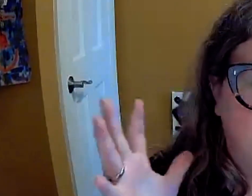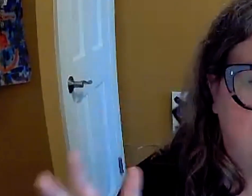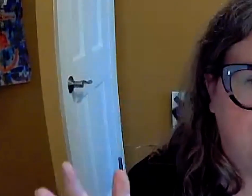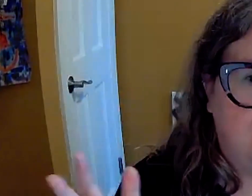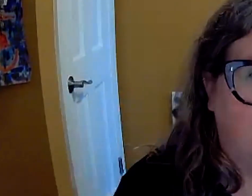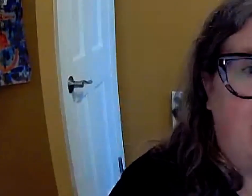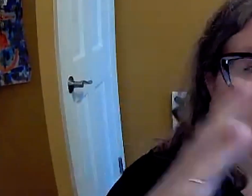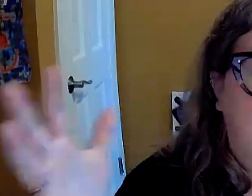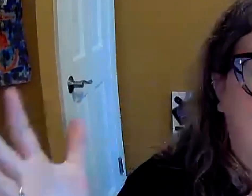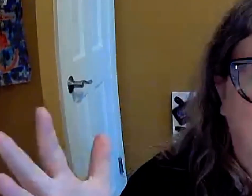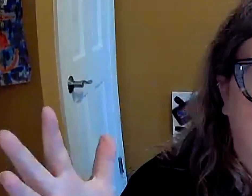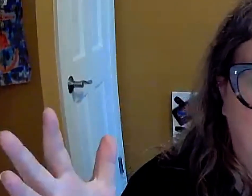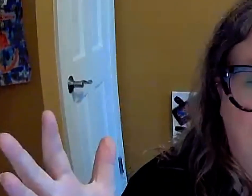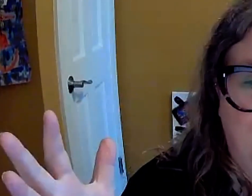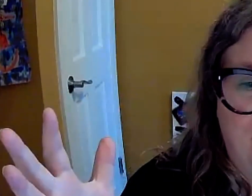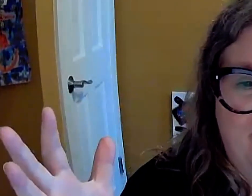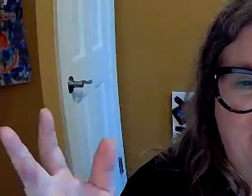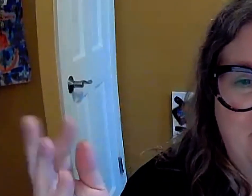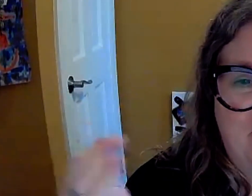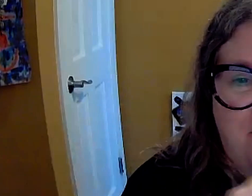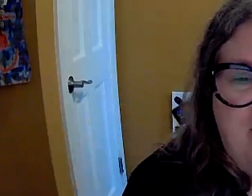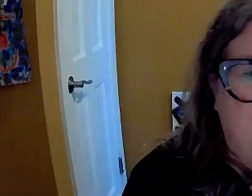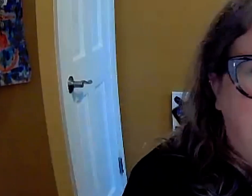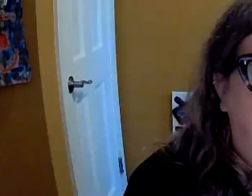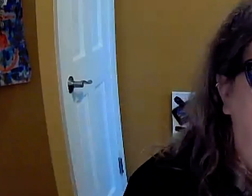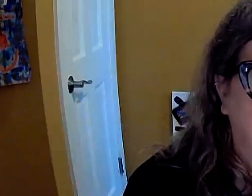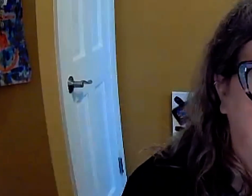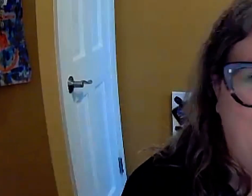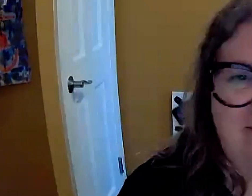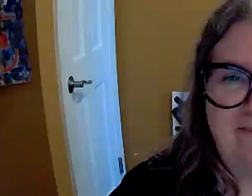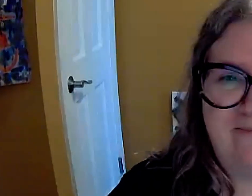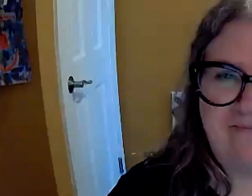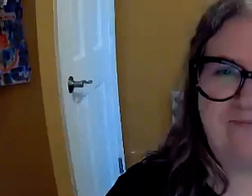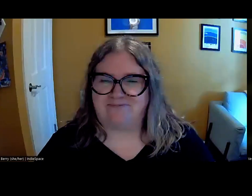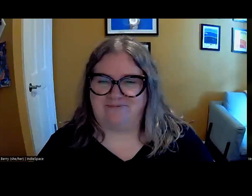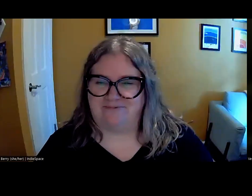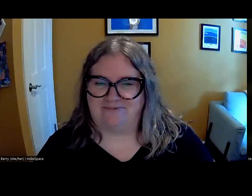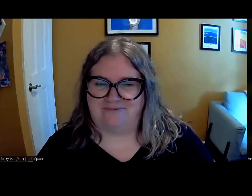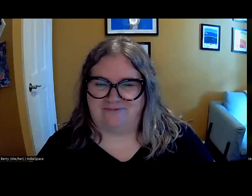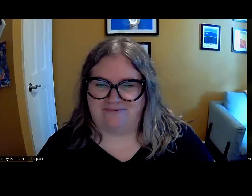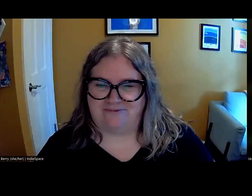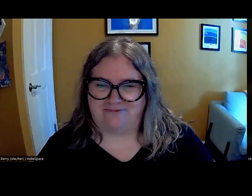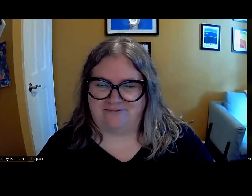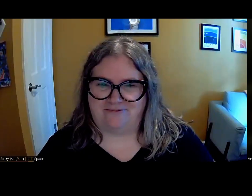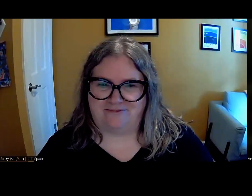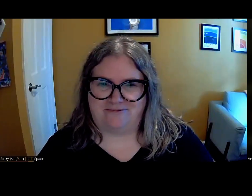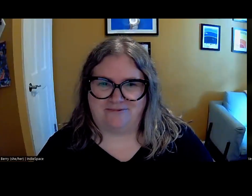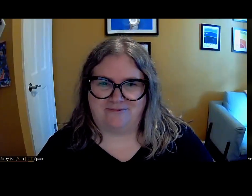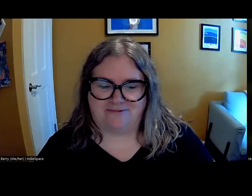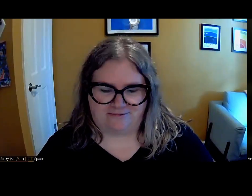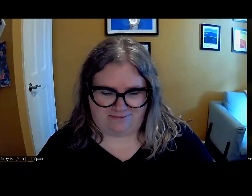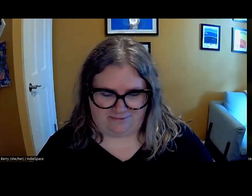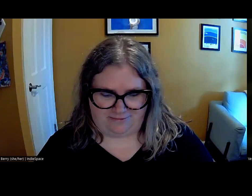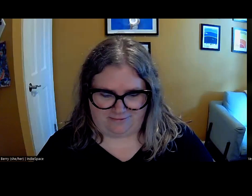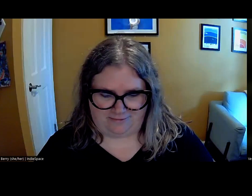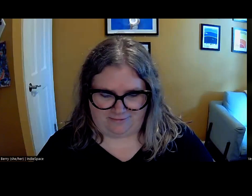to introduce or allow my team to introduce themselves. So go ahead, Vishante. Hi, everyone. I'm Vishante Brown. I